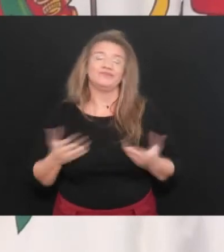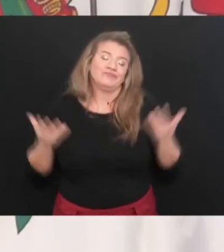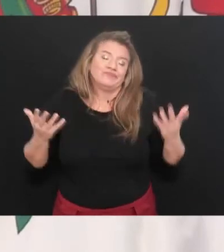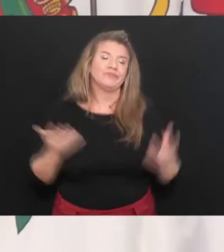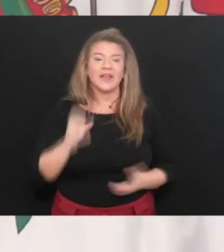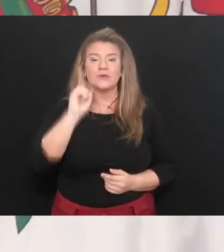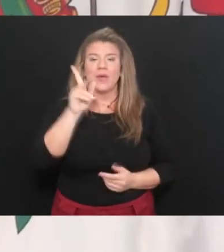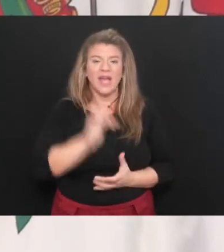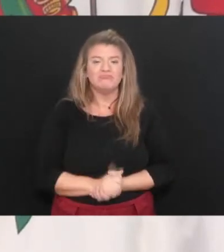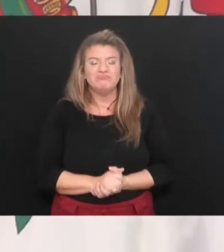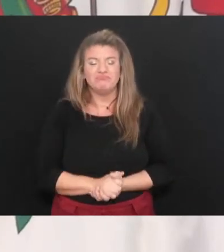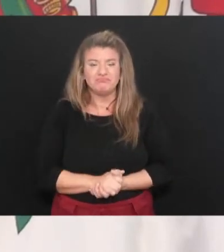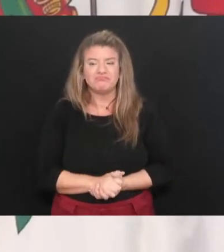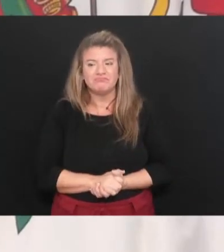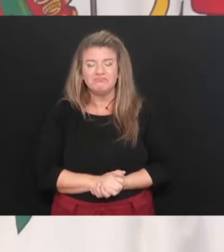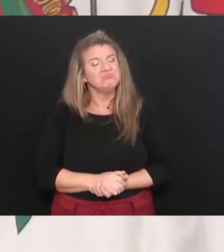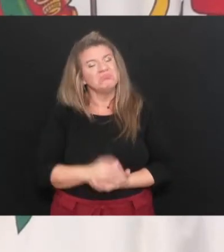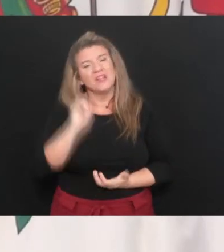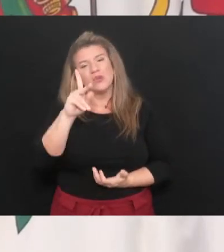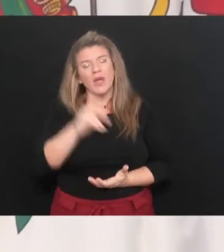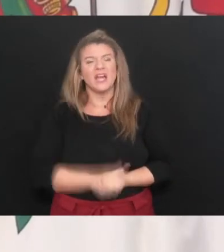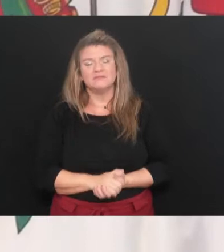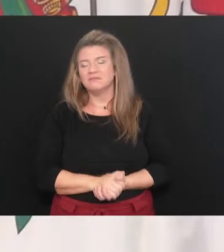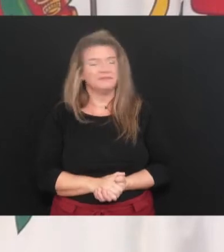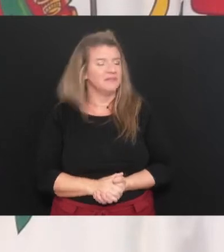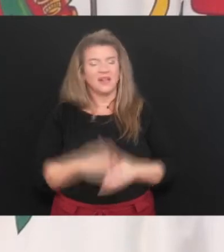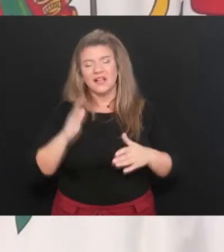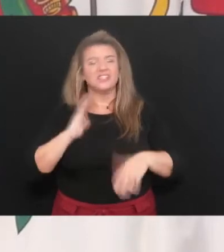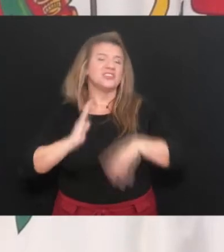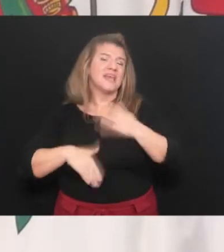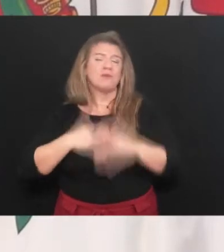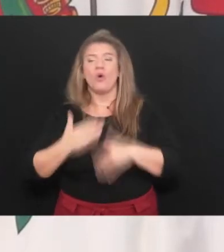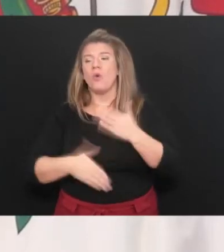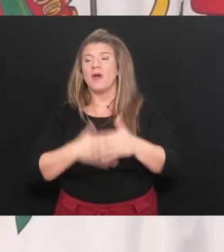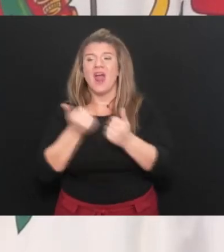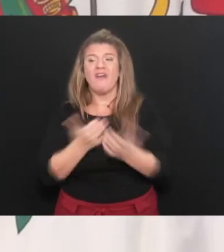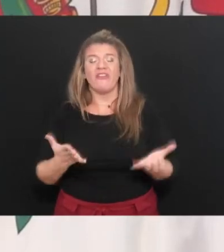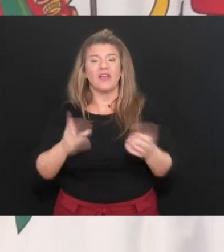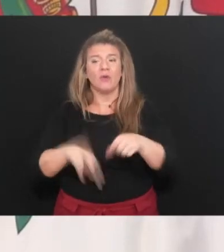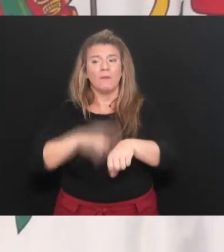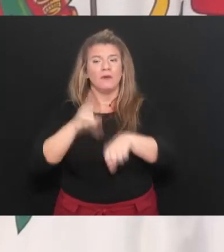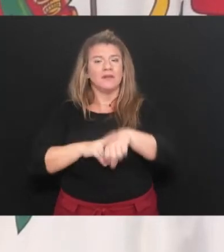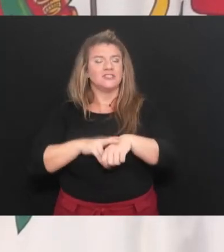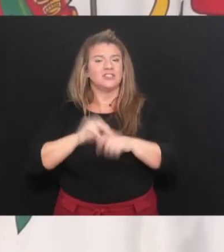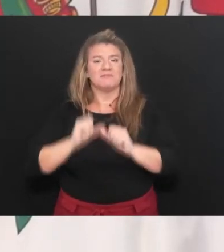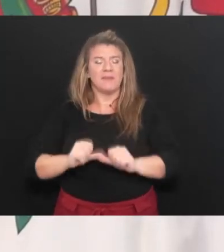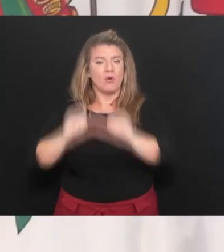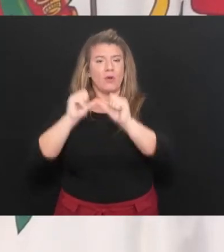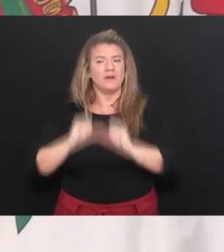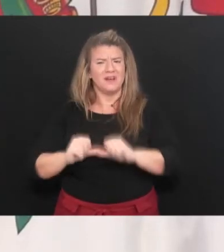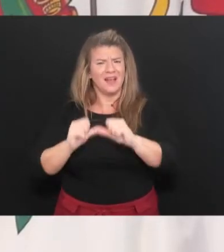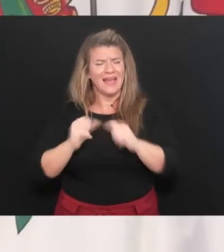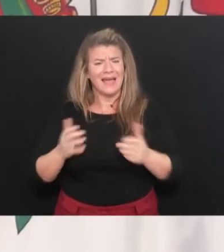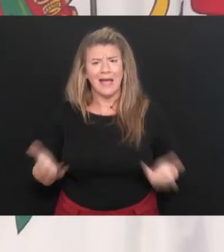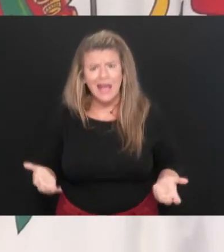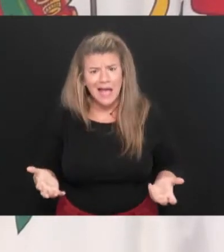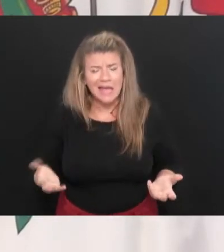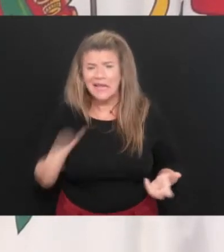okay. That's okay. Let's just keep doing everything we're doing. It's okay. Well, it's not